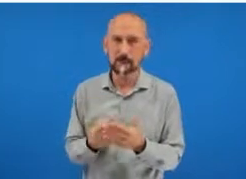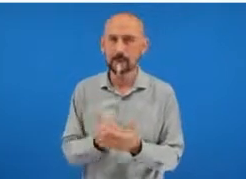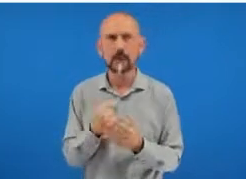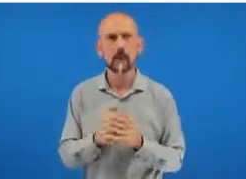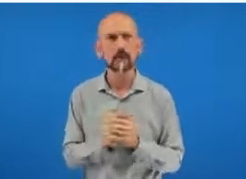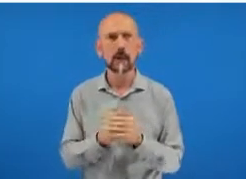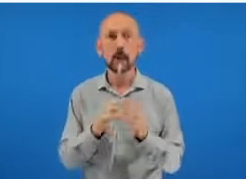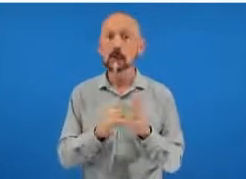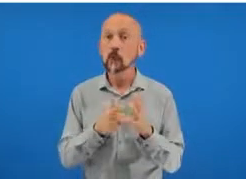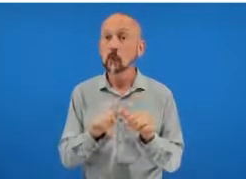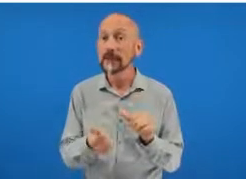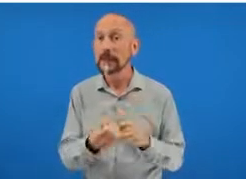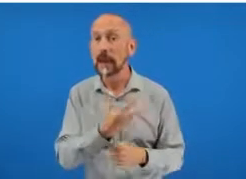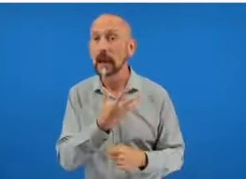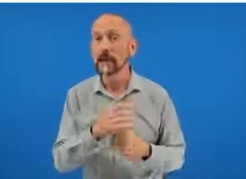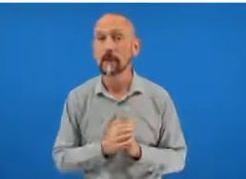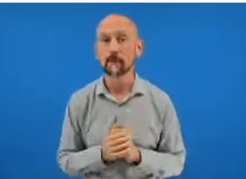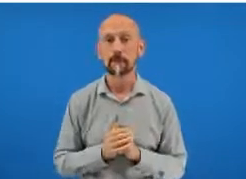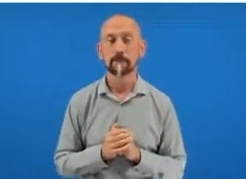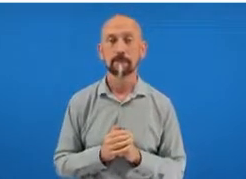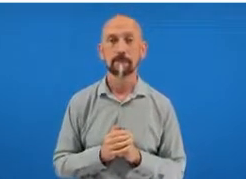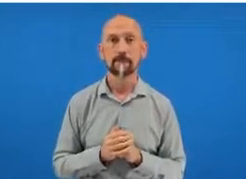Could I have the next slide, please?